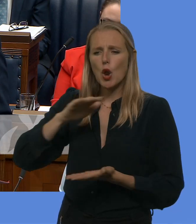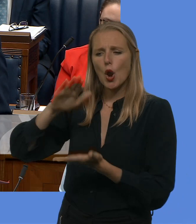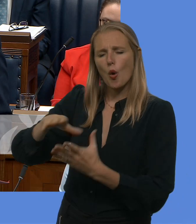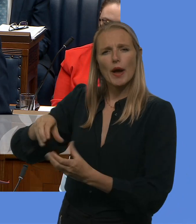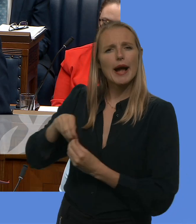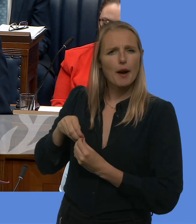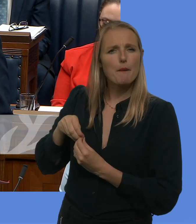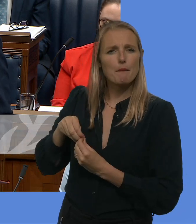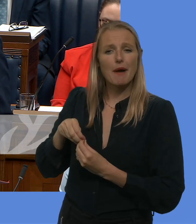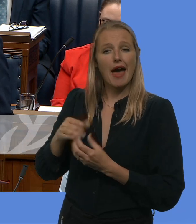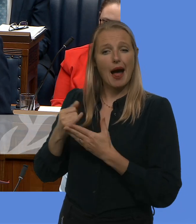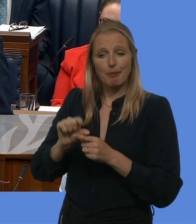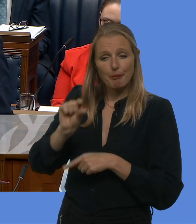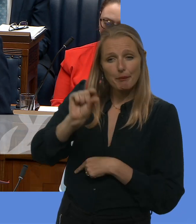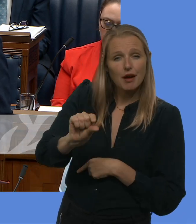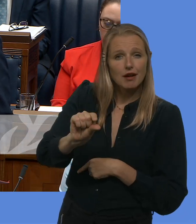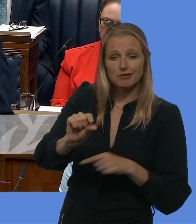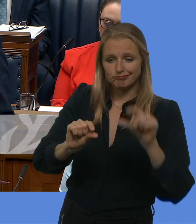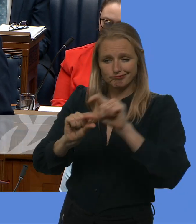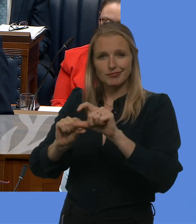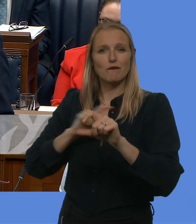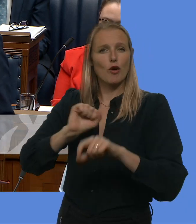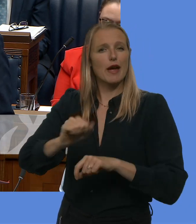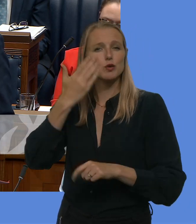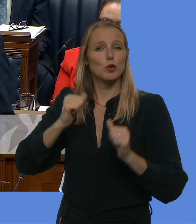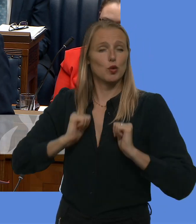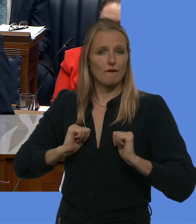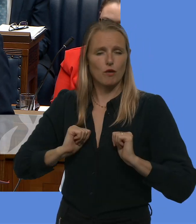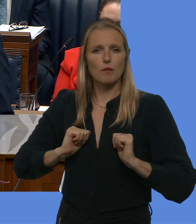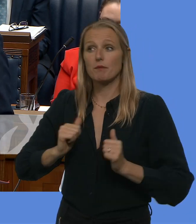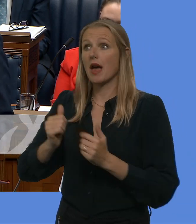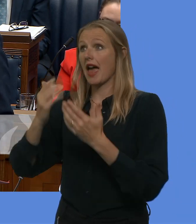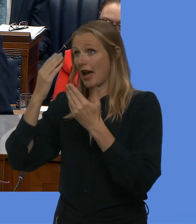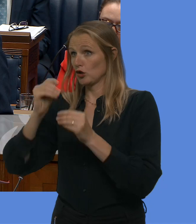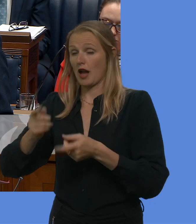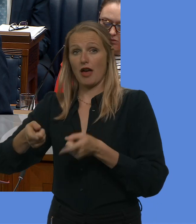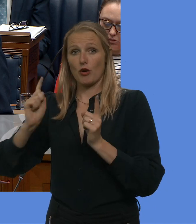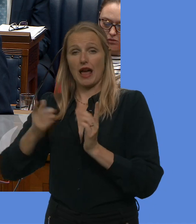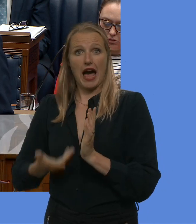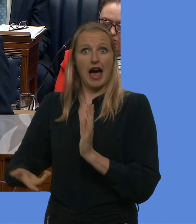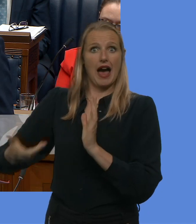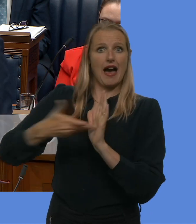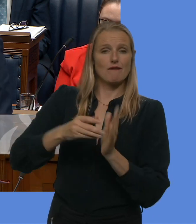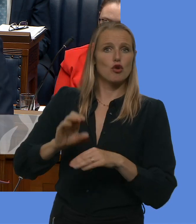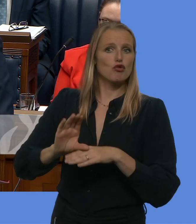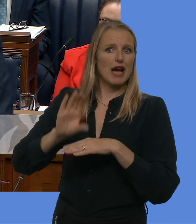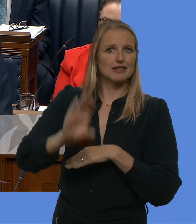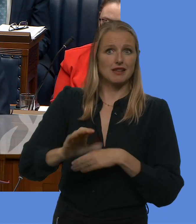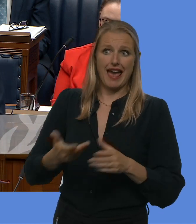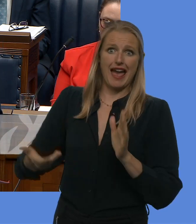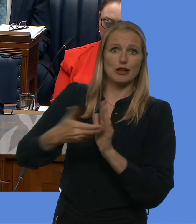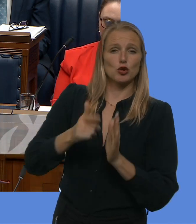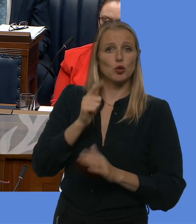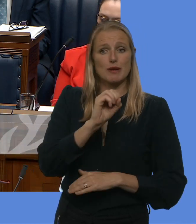a contribution towards the costs of school uniforms. The Education Authority was able to uplift its school uniform grant rates by 20%